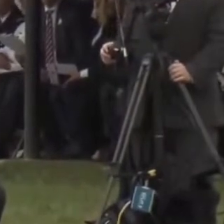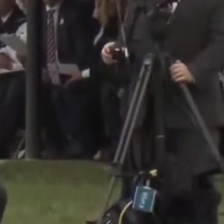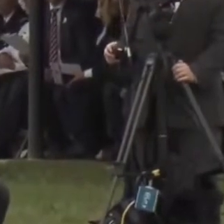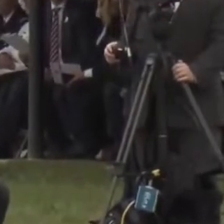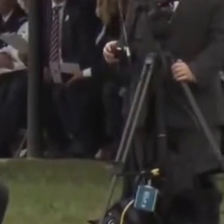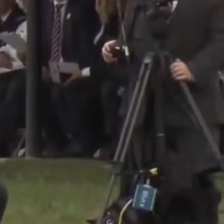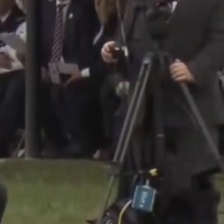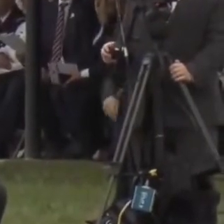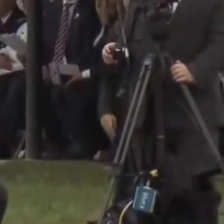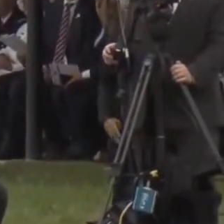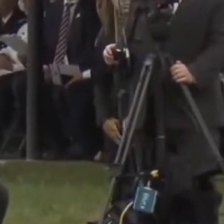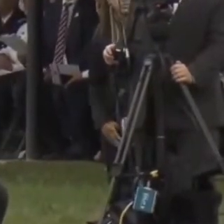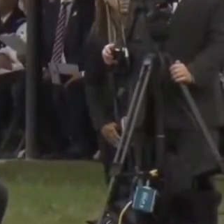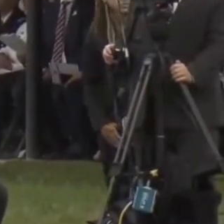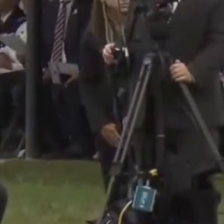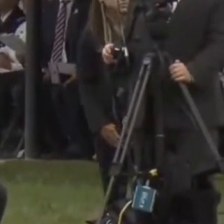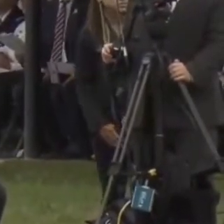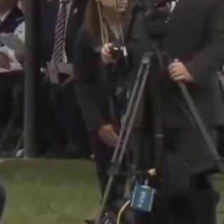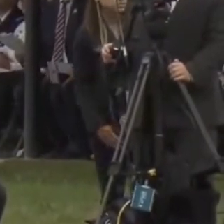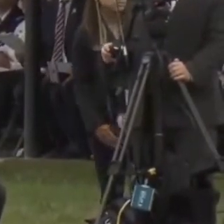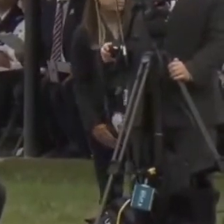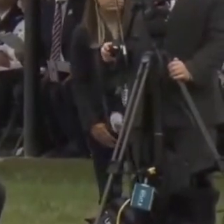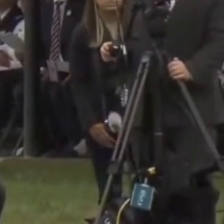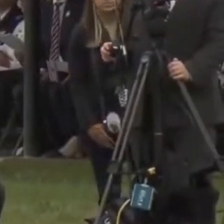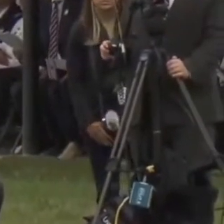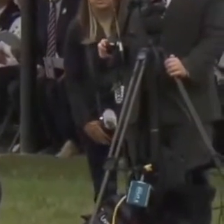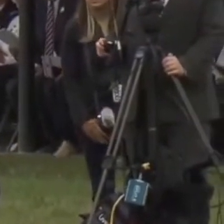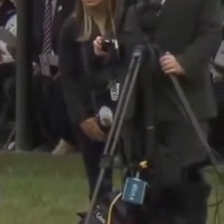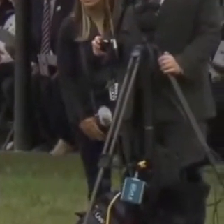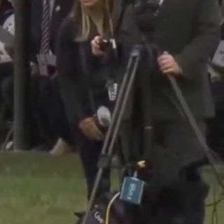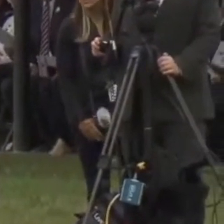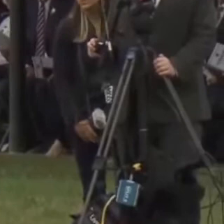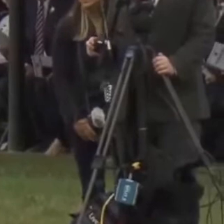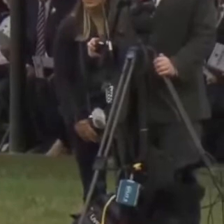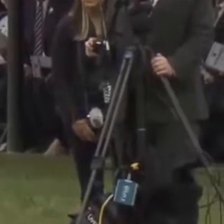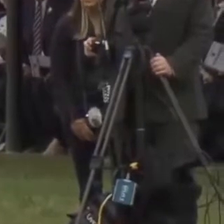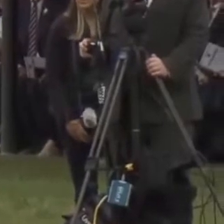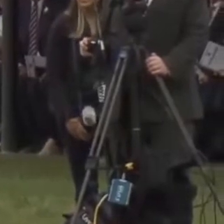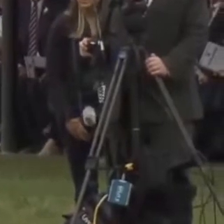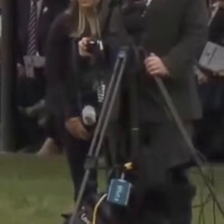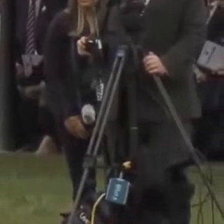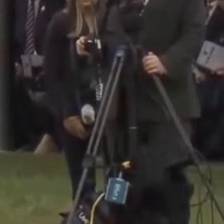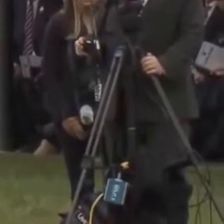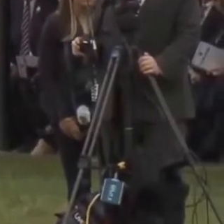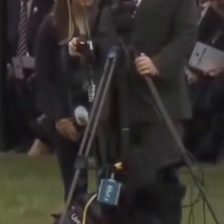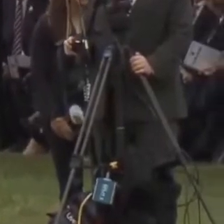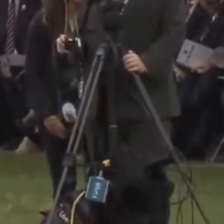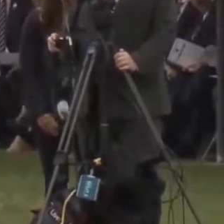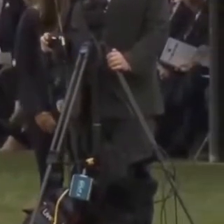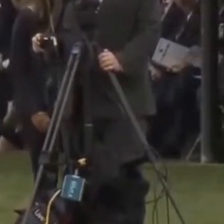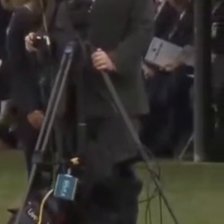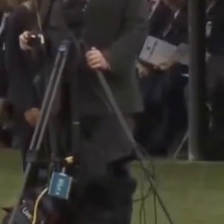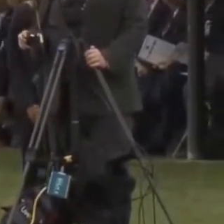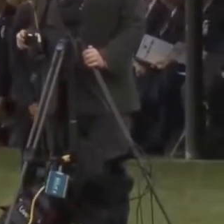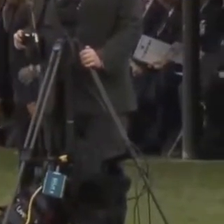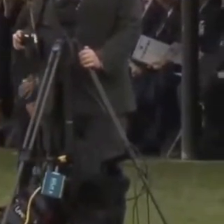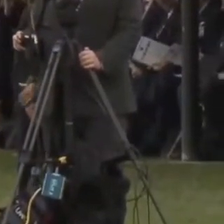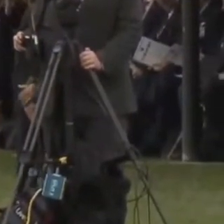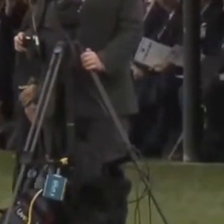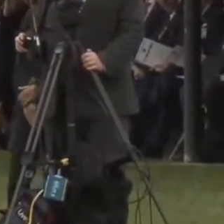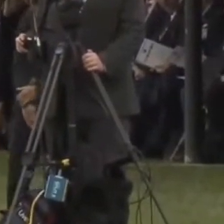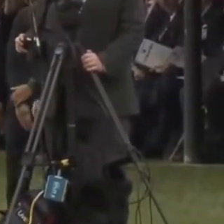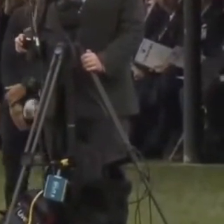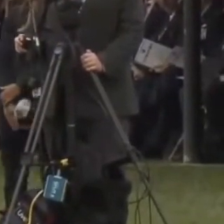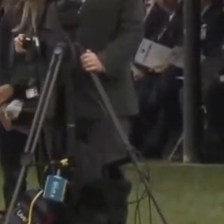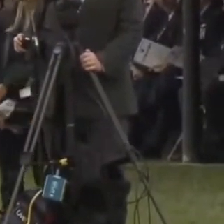General, the watch stands relieved. Relieved by those you've trained, relieved by those you've mentored, and